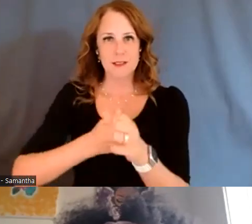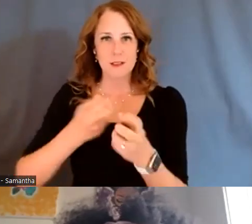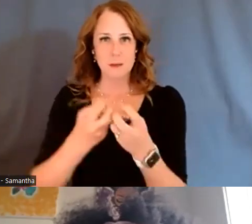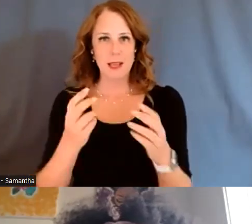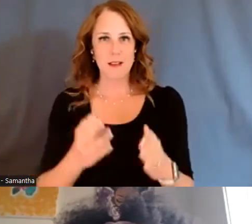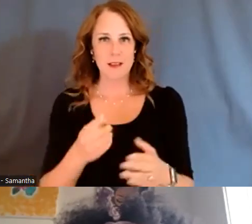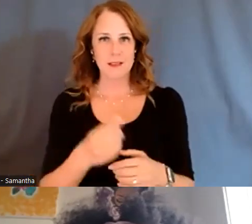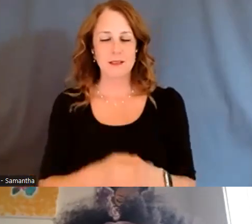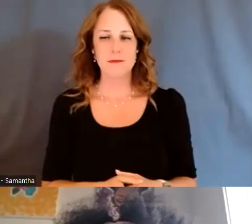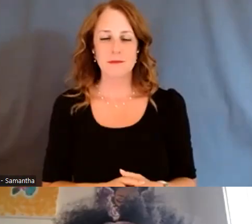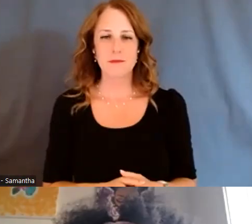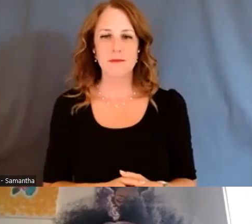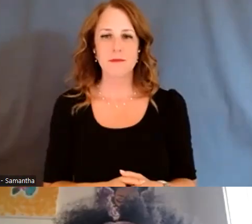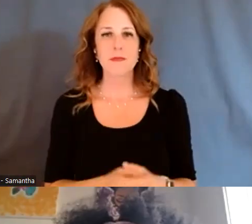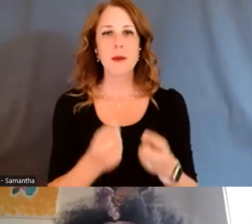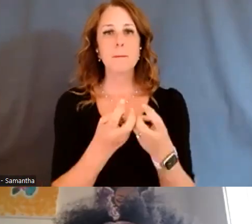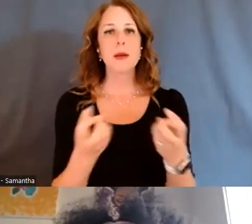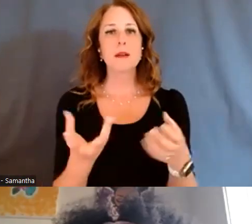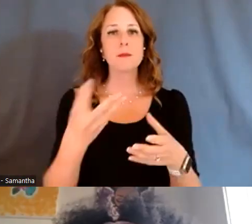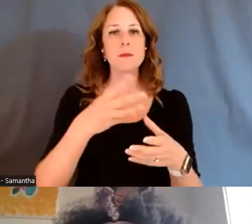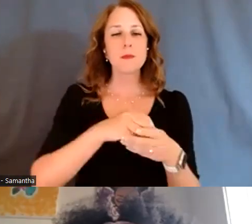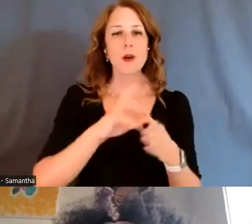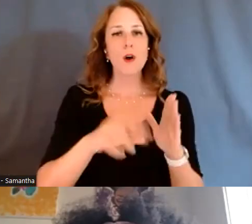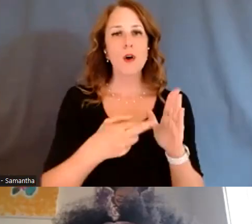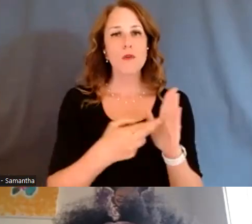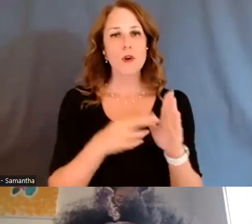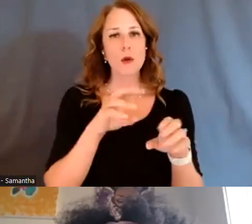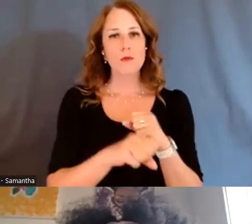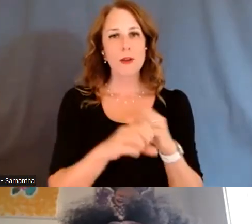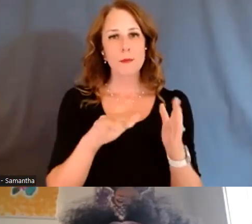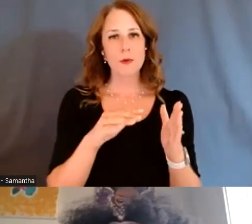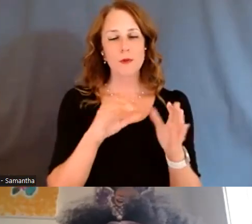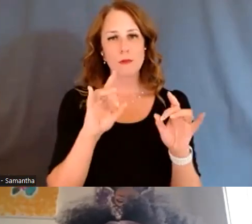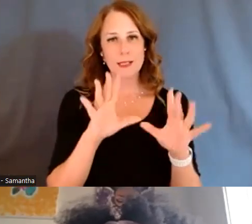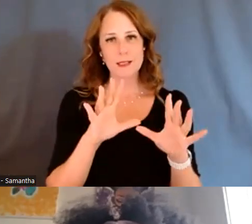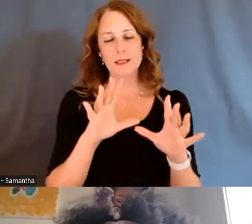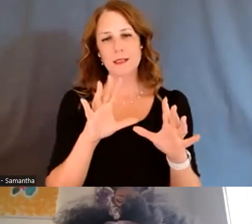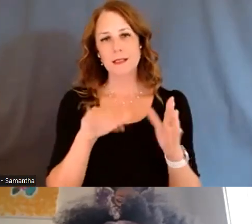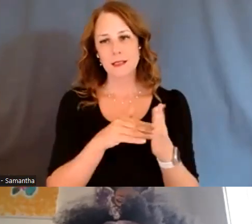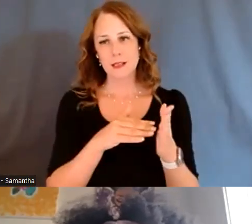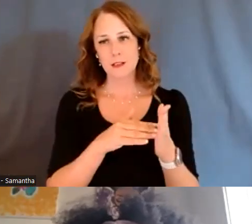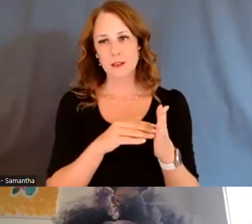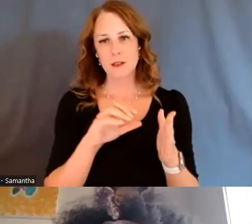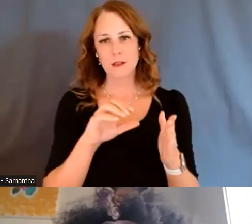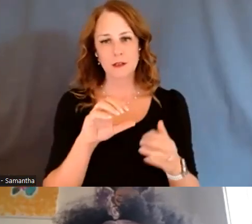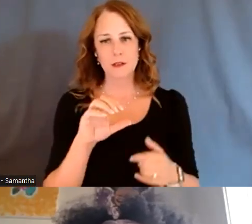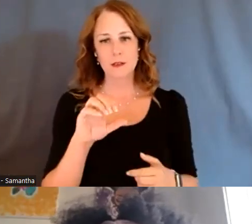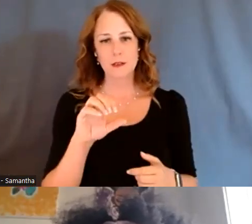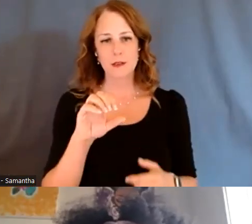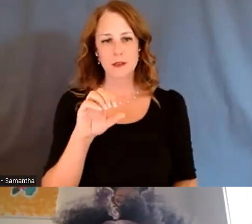So this panel includes, for the role of the Rape Crisis Center Advocate, we have Shemaine Jones. She has been